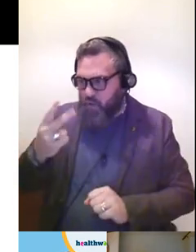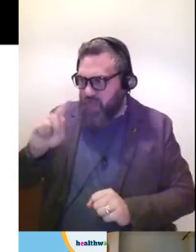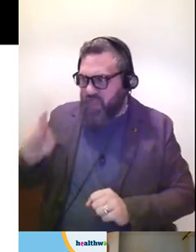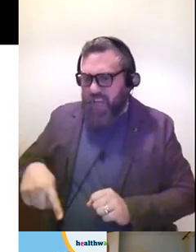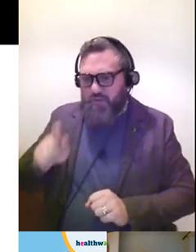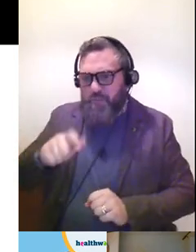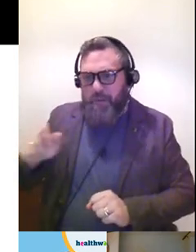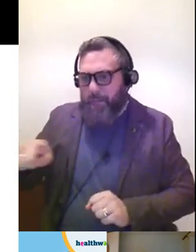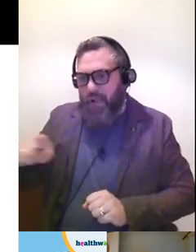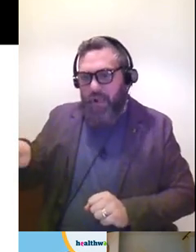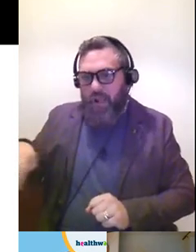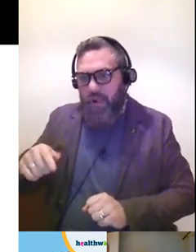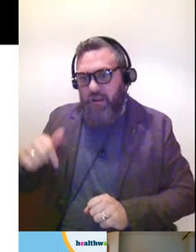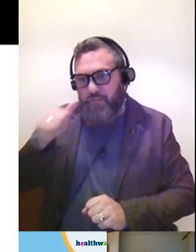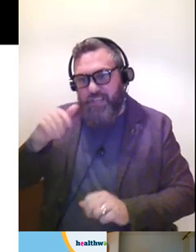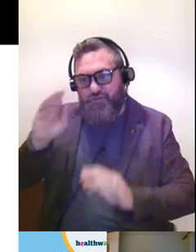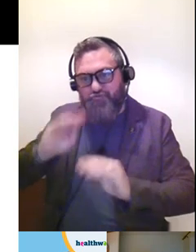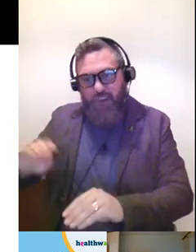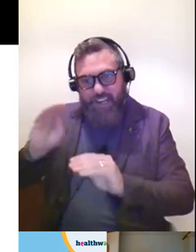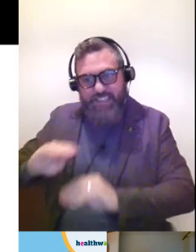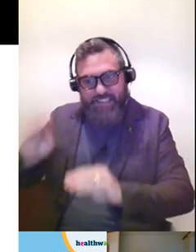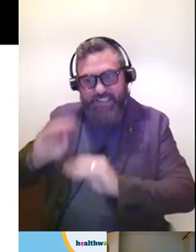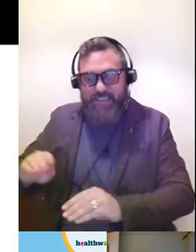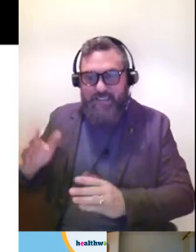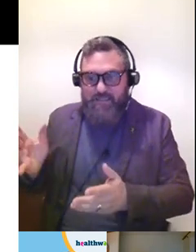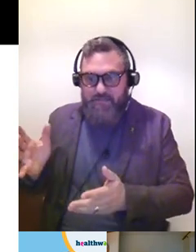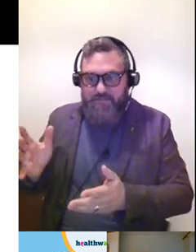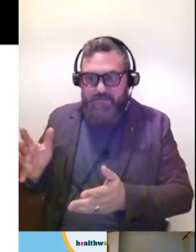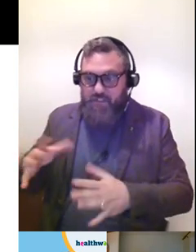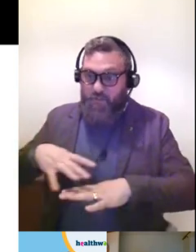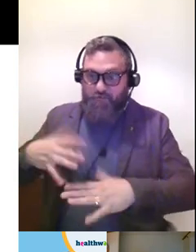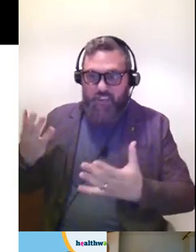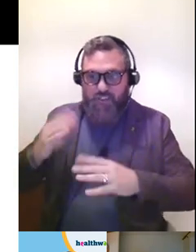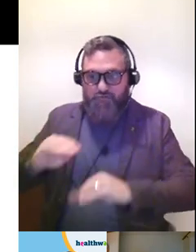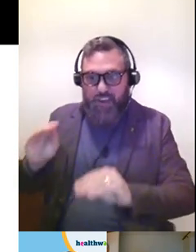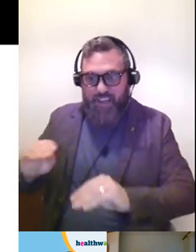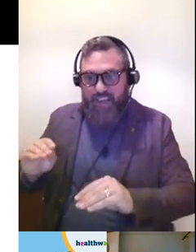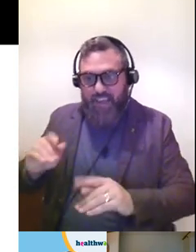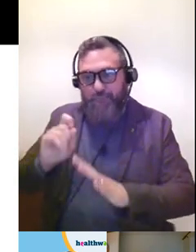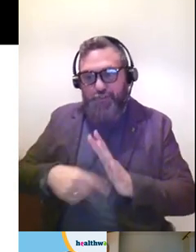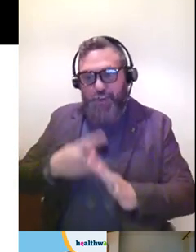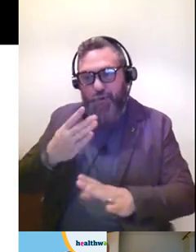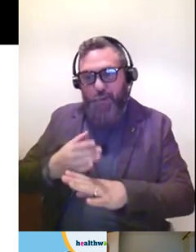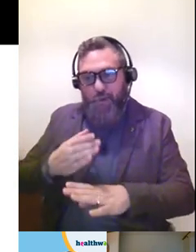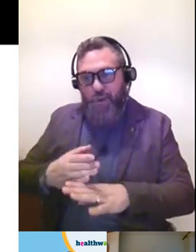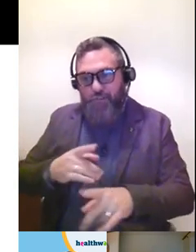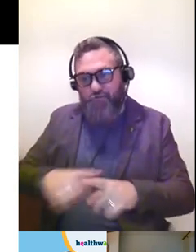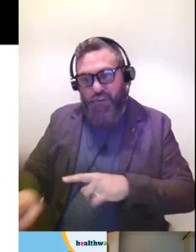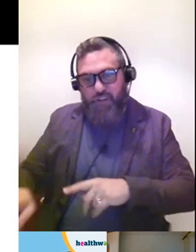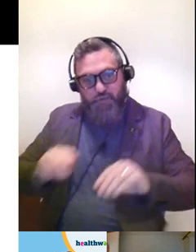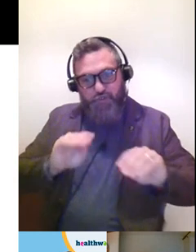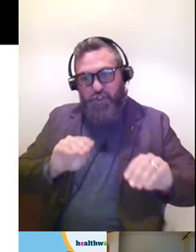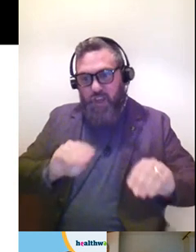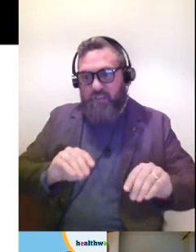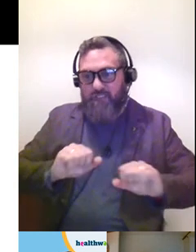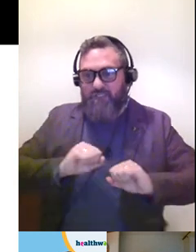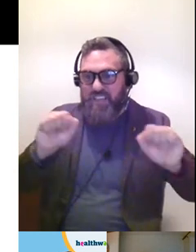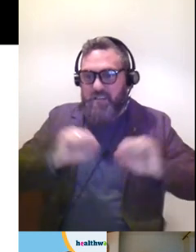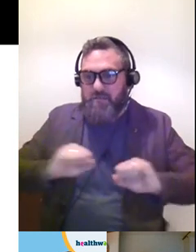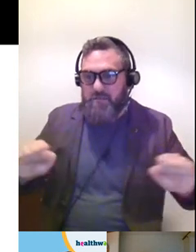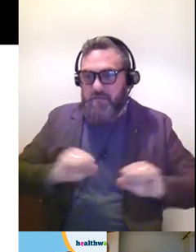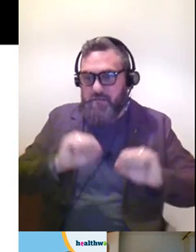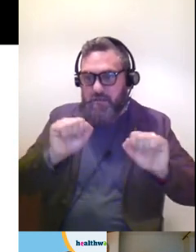we've now trained, and that's free training. And then some project work that we're doing, training up fitness instructors with